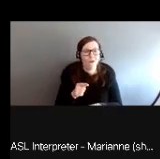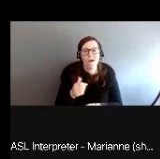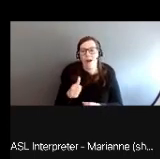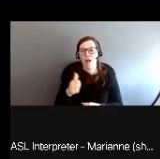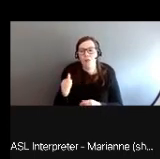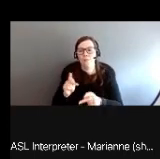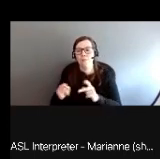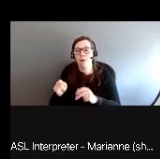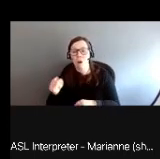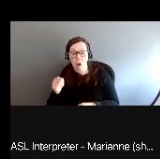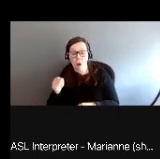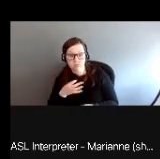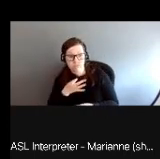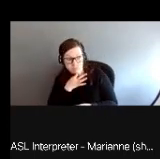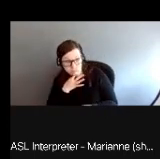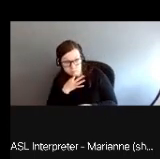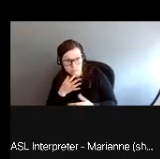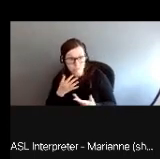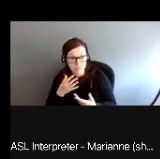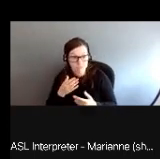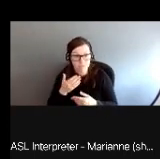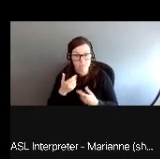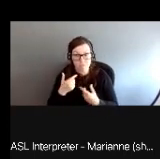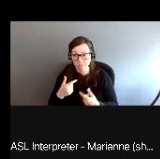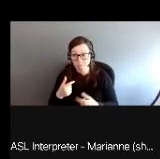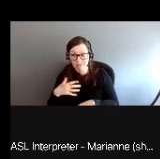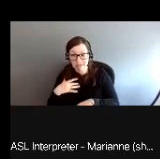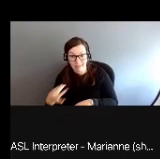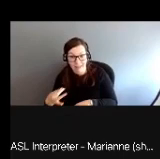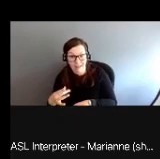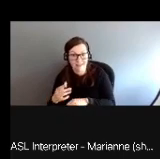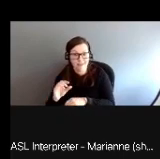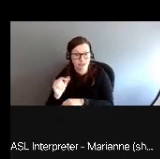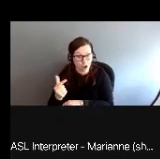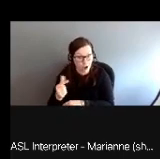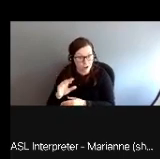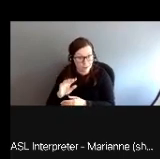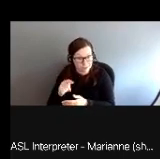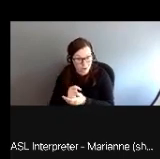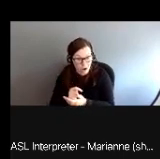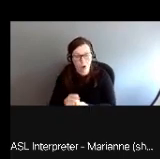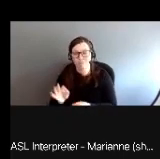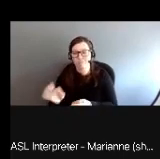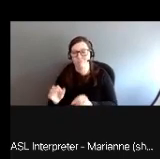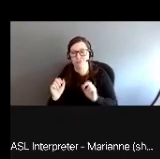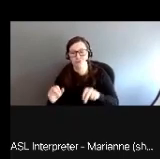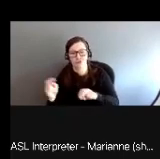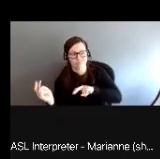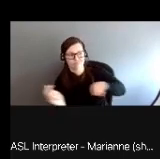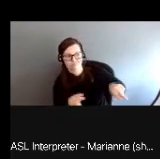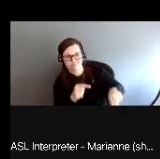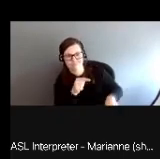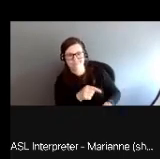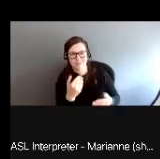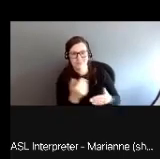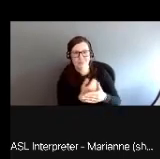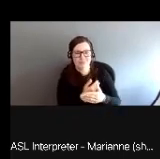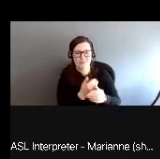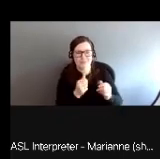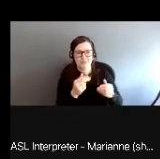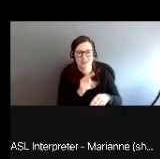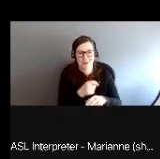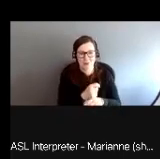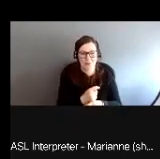having a lot of views on your TikTok, even though that may not be somebody from the community you're in. So for us, when we talk